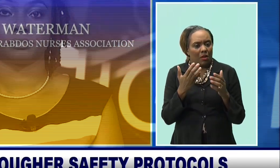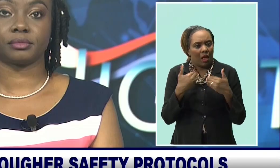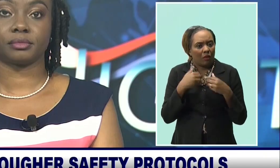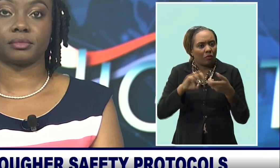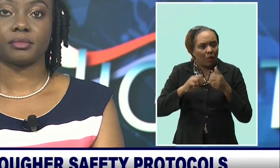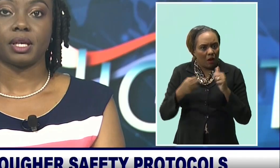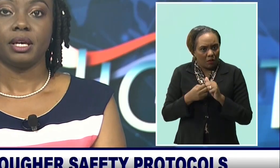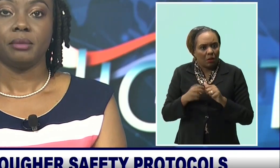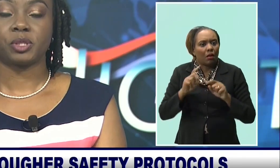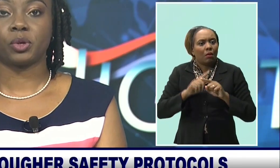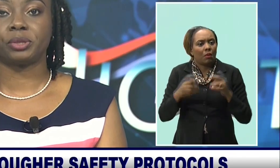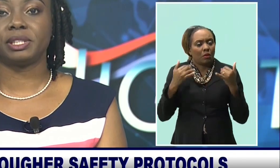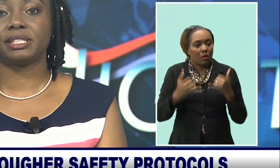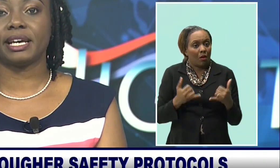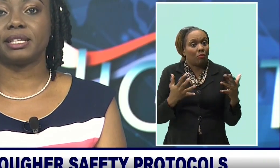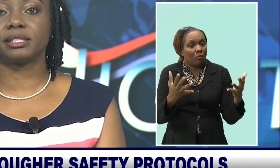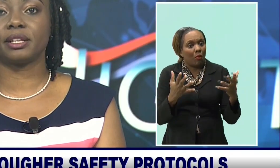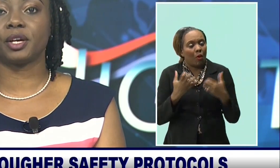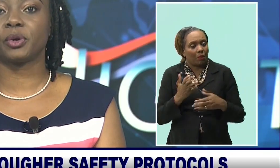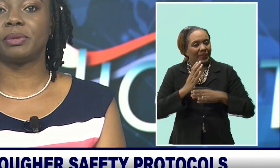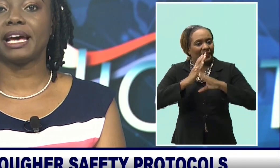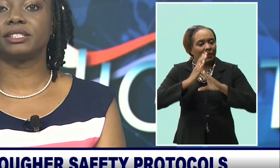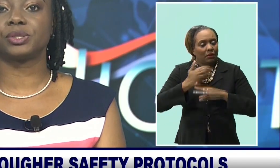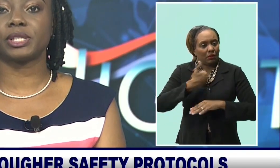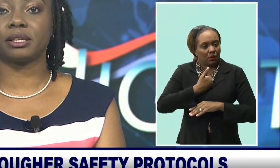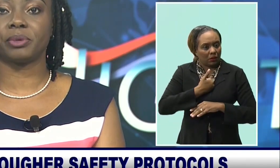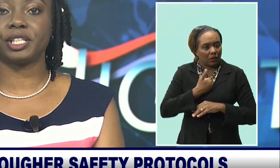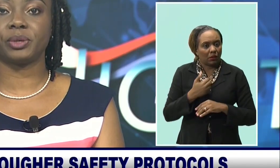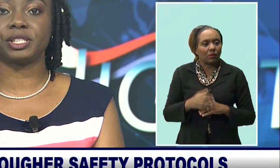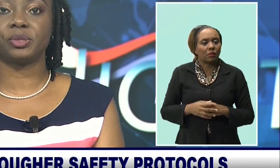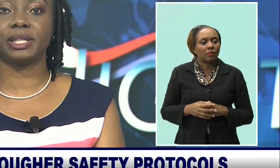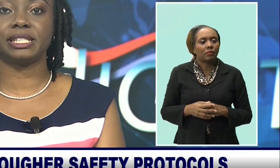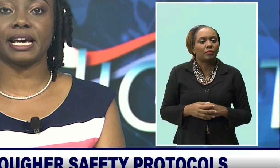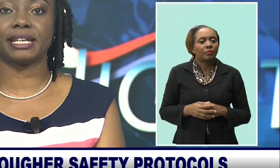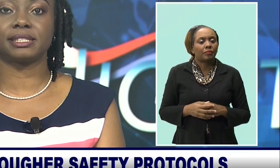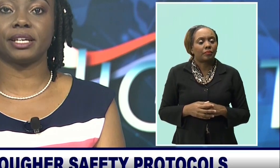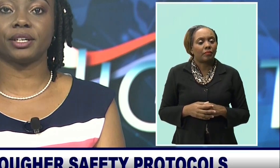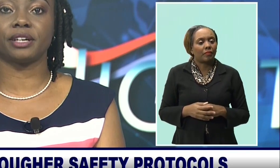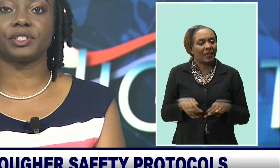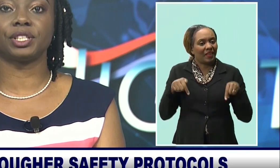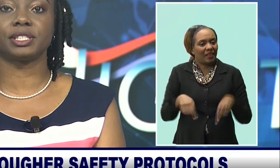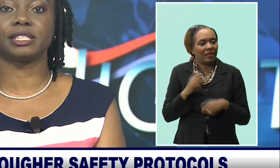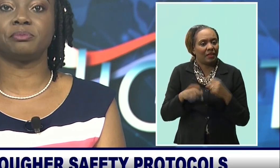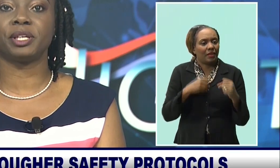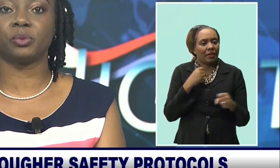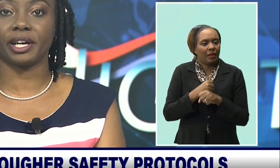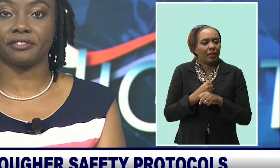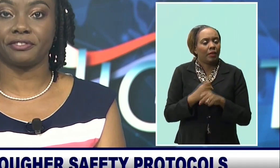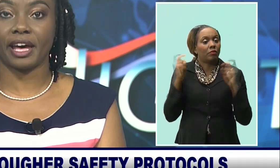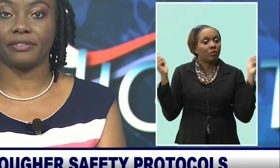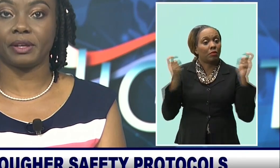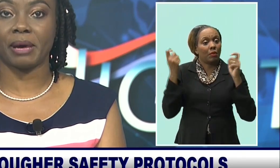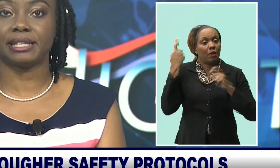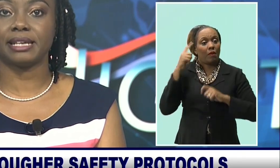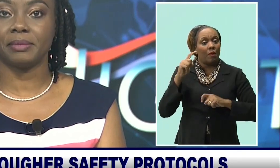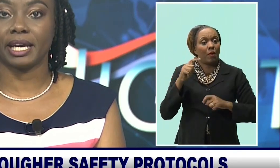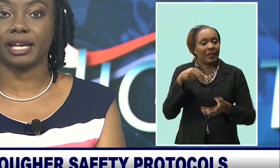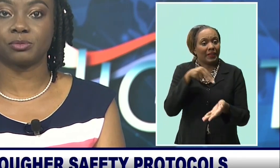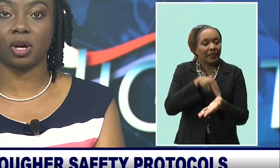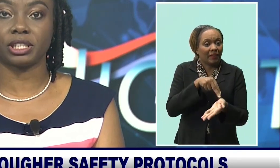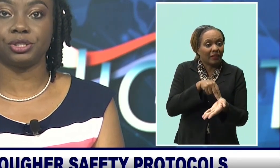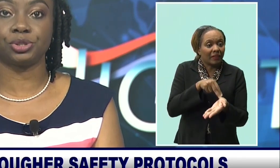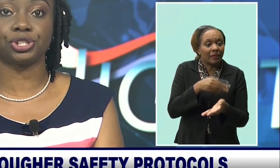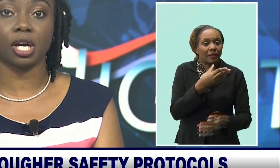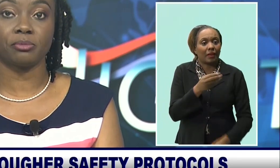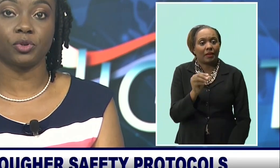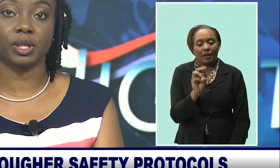precedent. Ms. Waterman says there were plans to celebrate 2020 as the year of the nurse and midwife, and the pandemic has